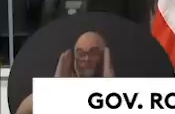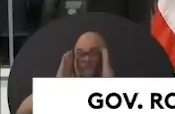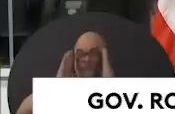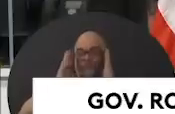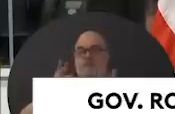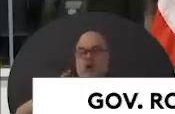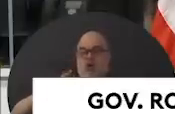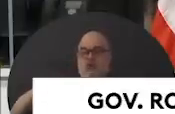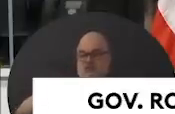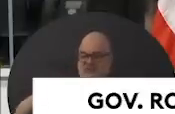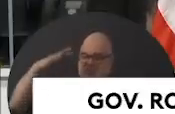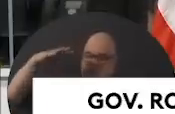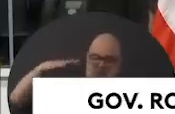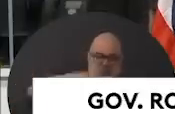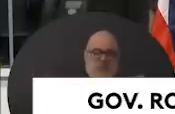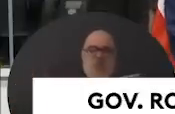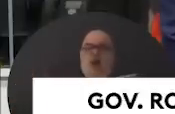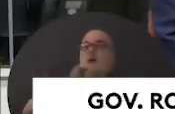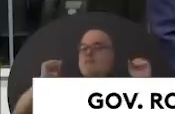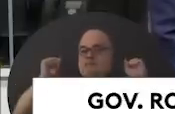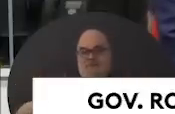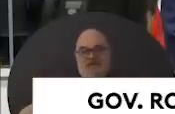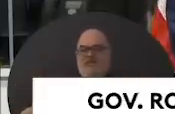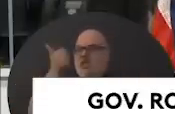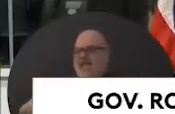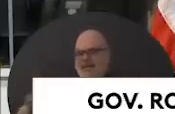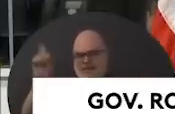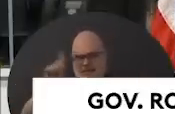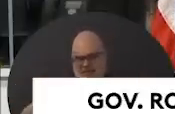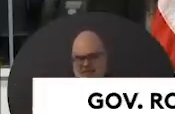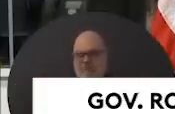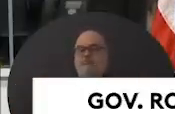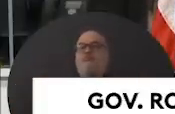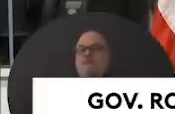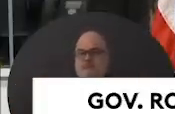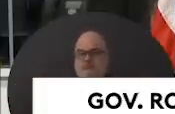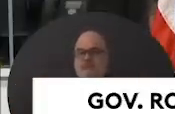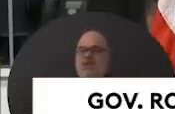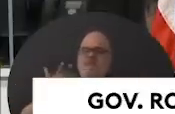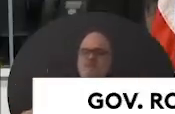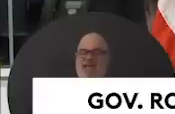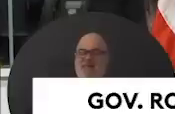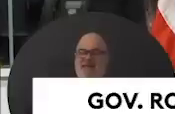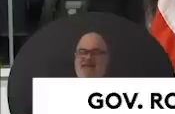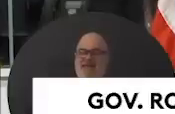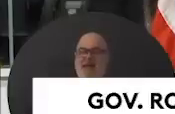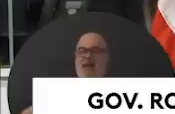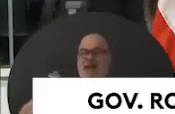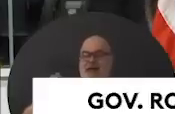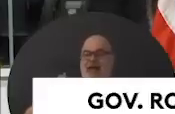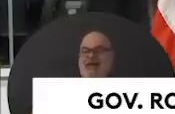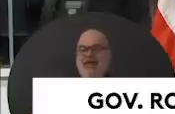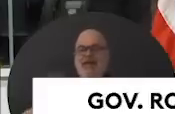storm surge. So we could see a situation where we have Cat 4 storm surge and potentially a Cat 1 or 2 hurricane landfall. At